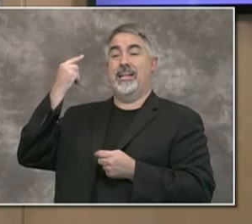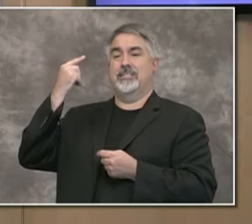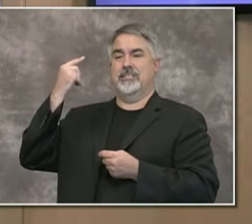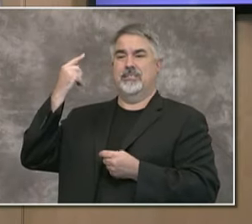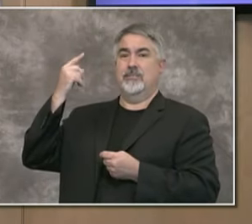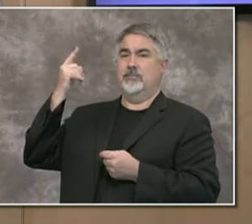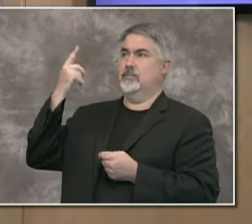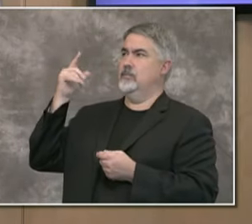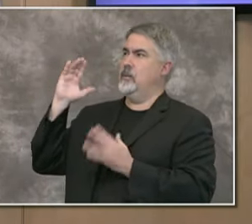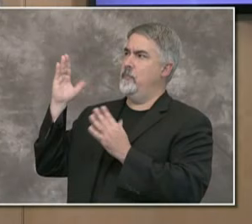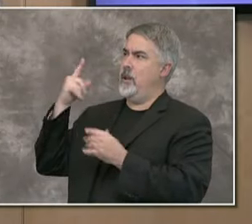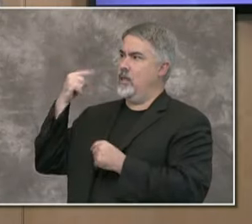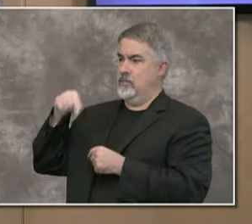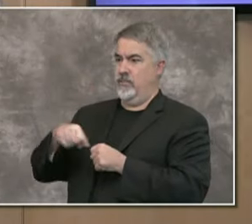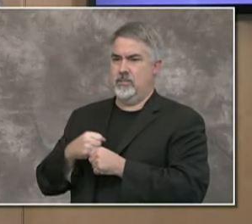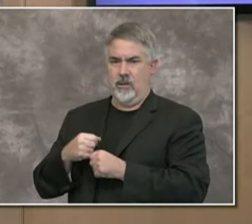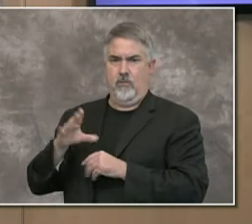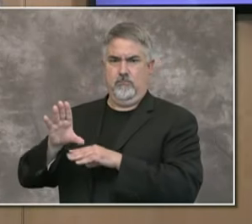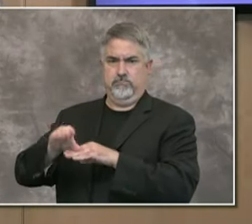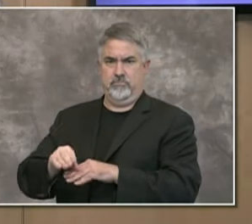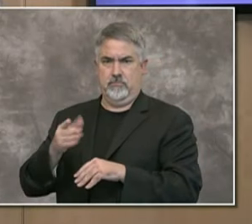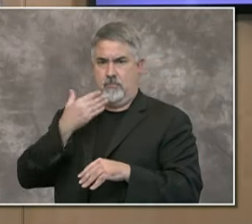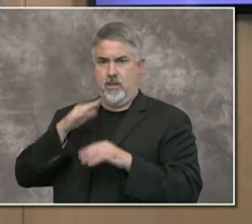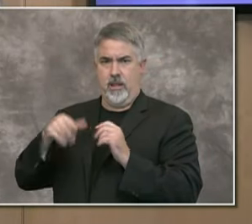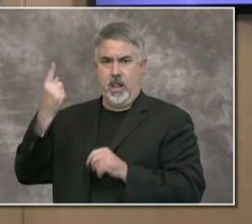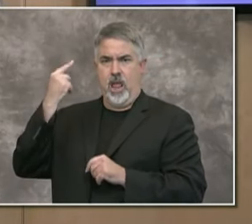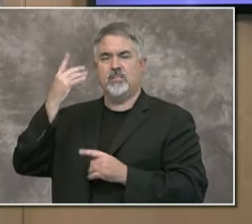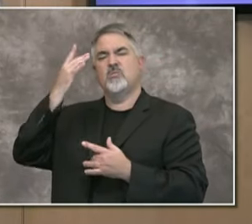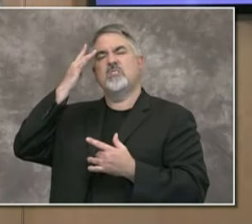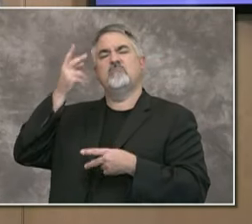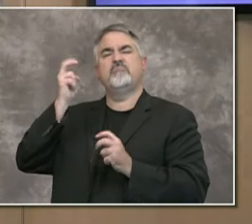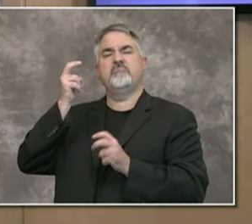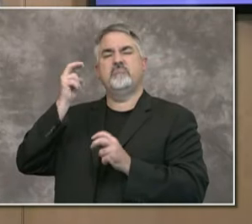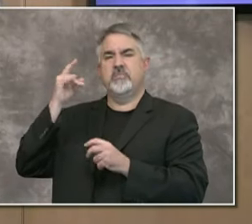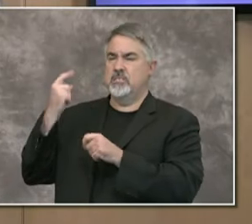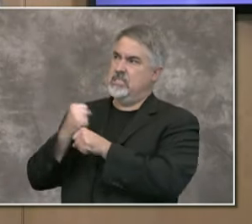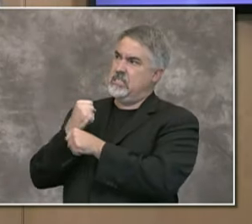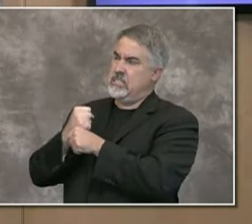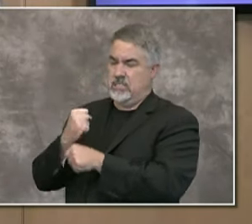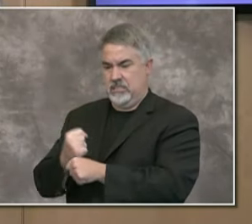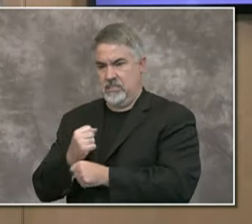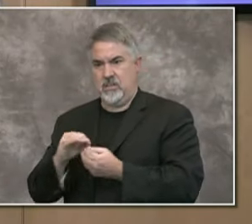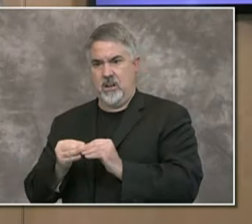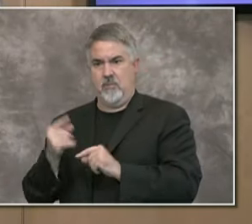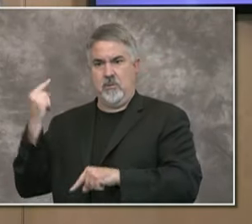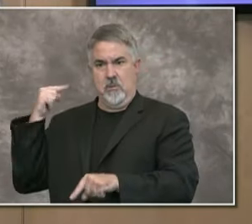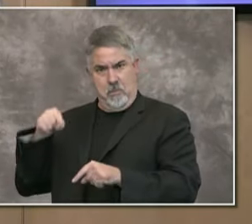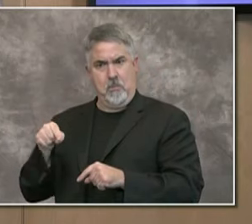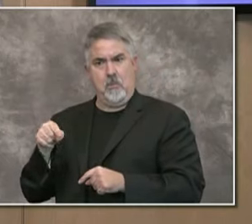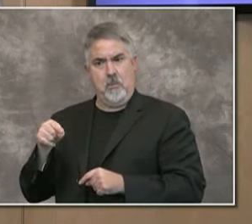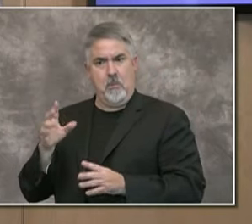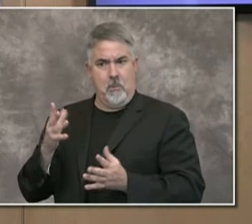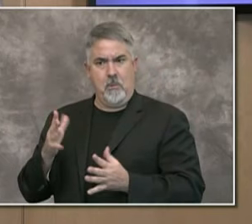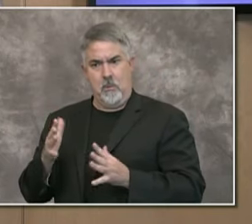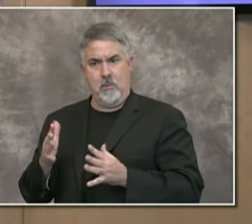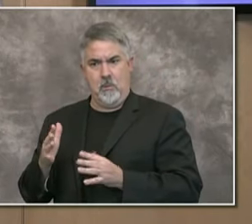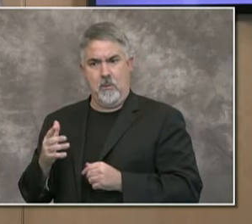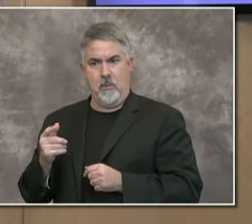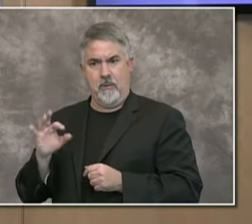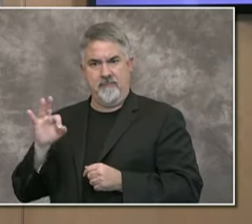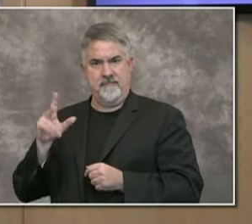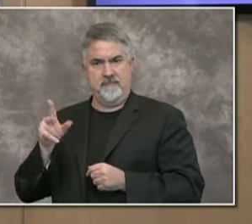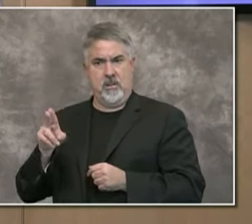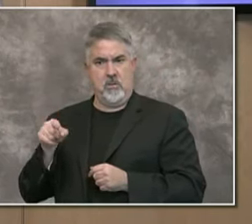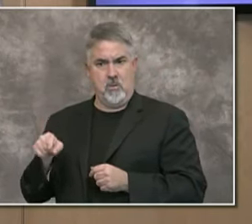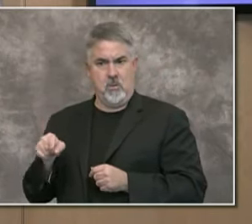three-year average for that week is 222. Last week, we looked a little bit at how flu rates might